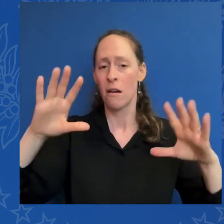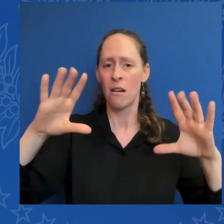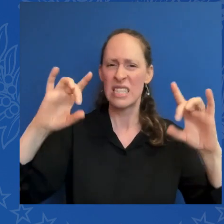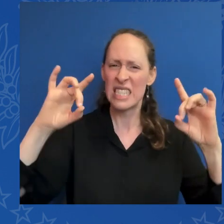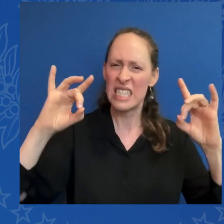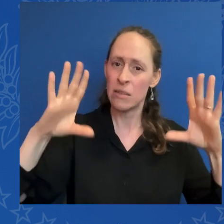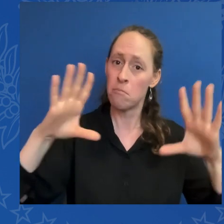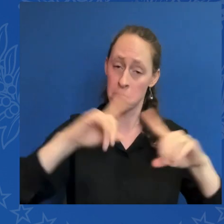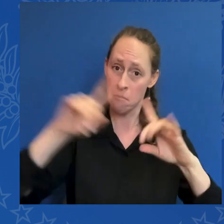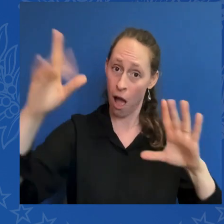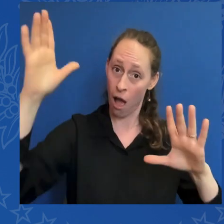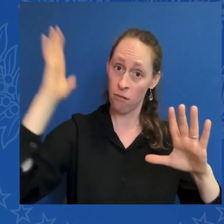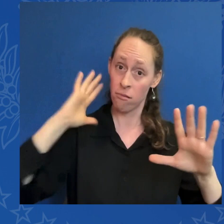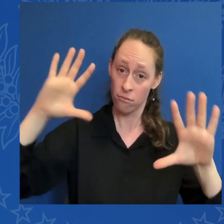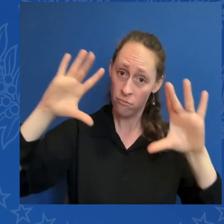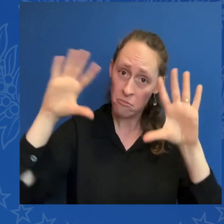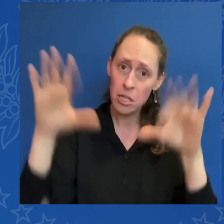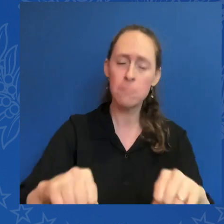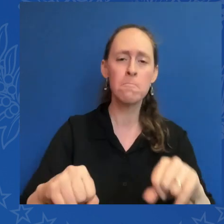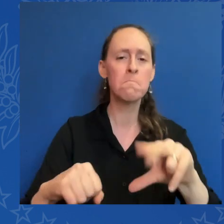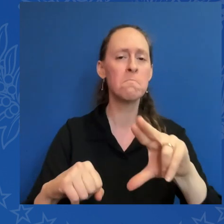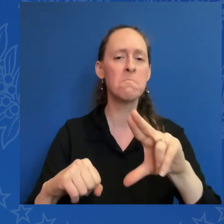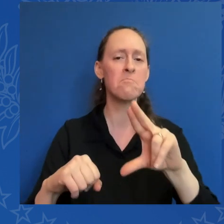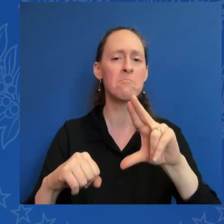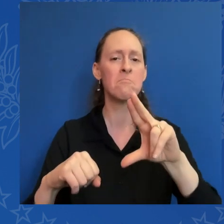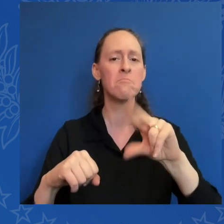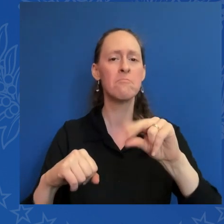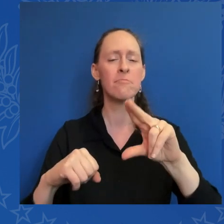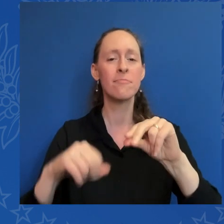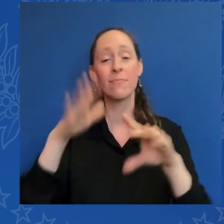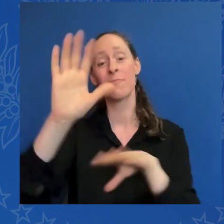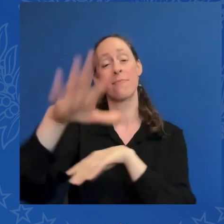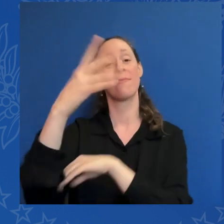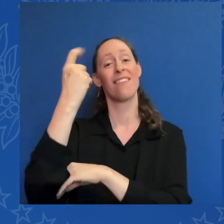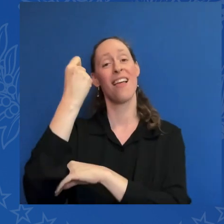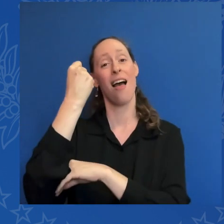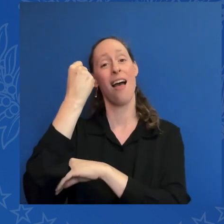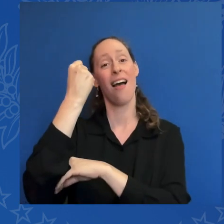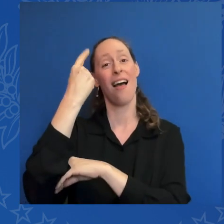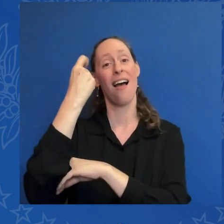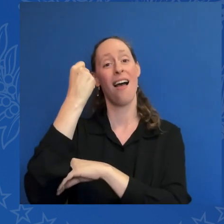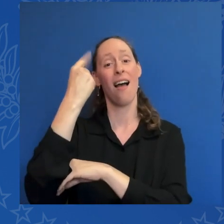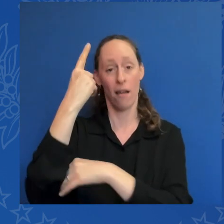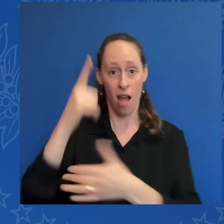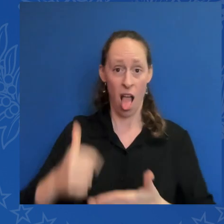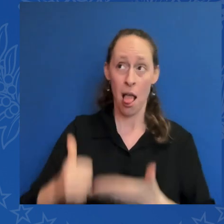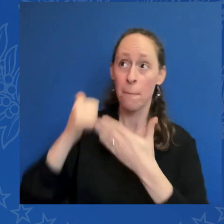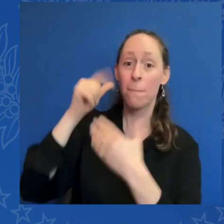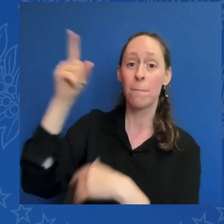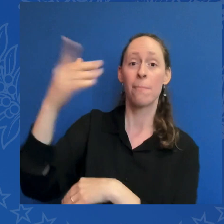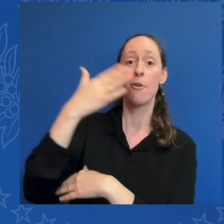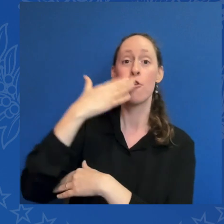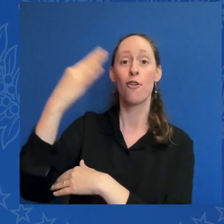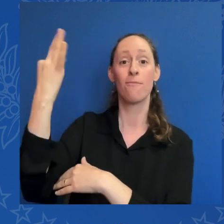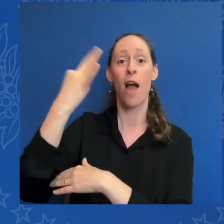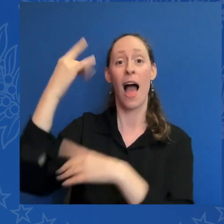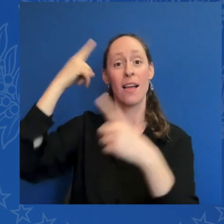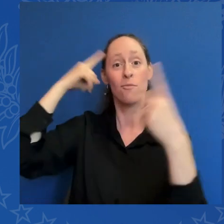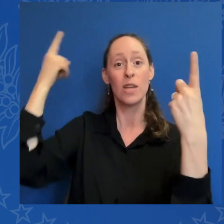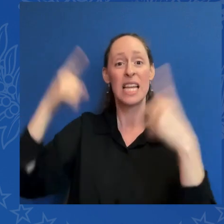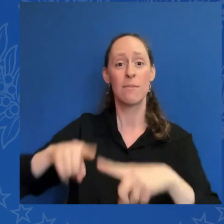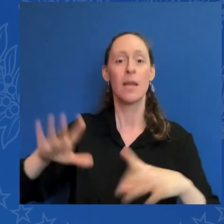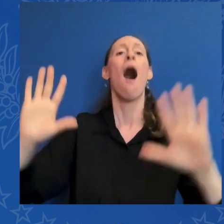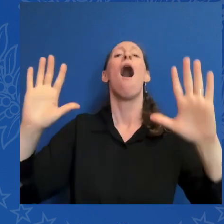brought about by the Good Friday Agreement is so tangible and real here in this location. Today, thousands of